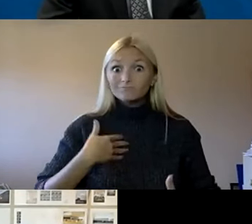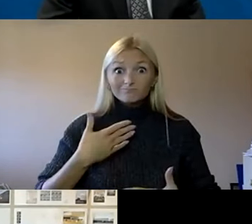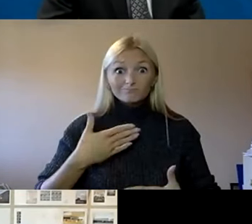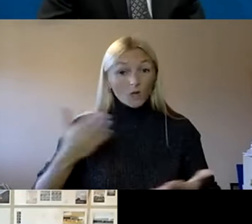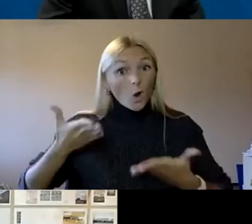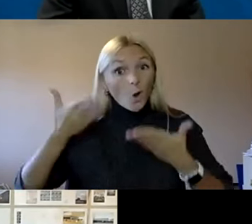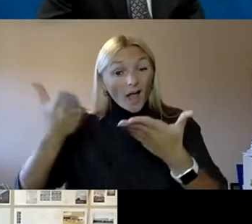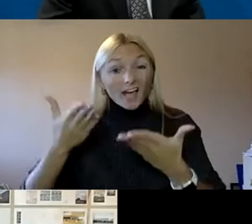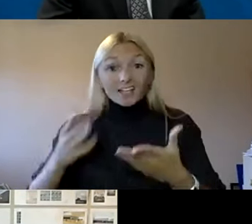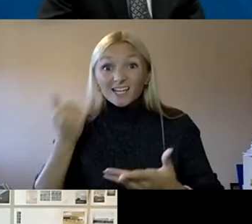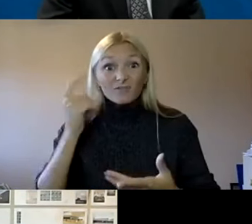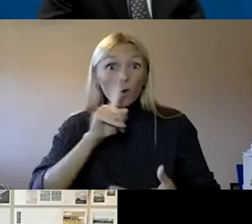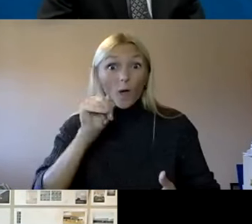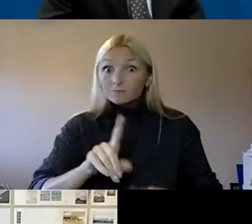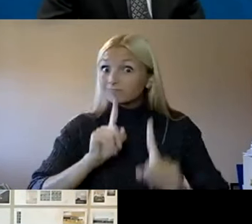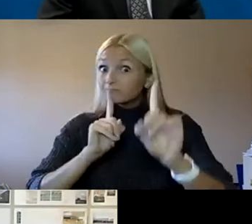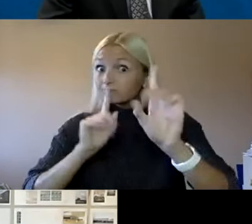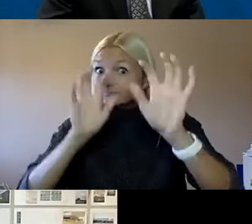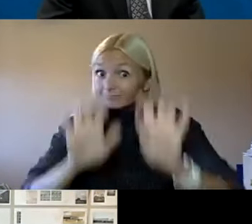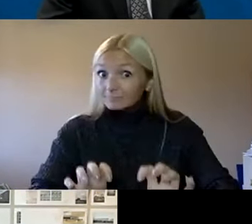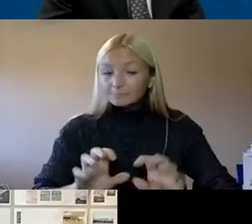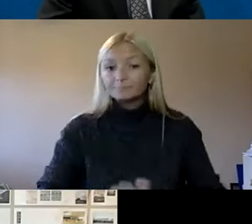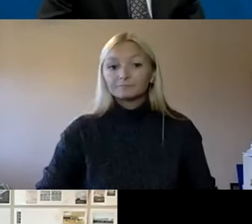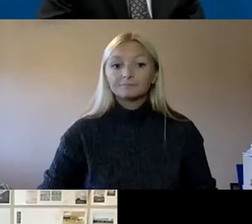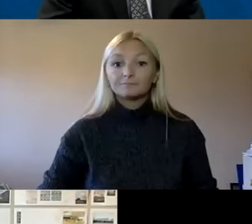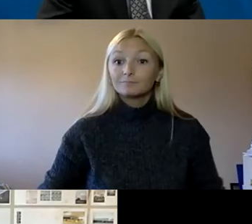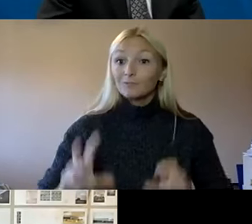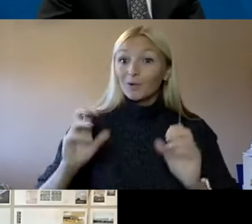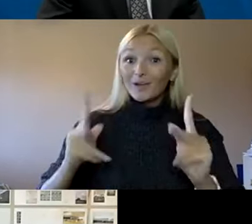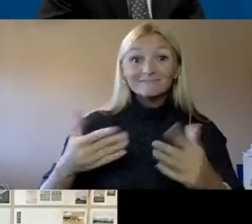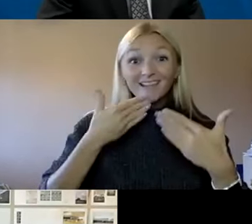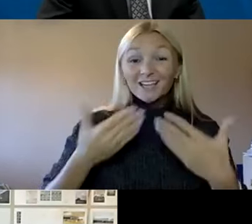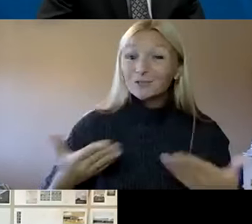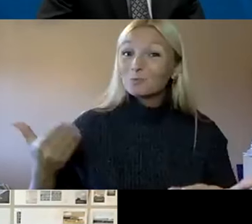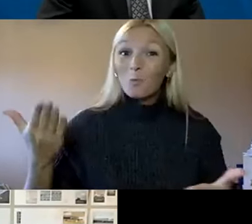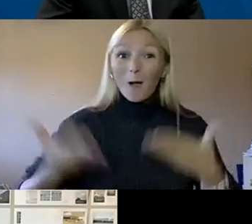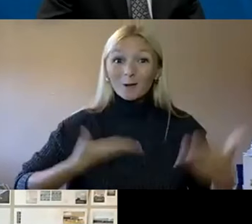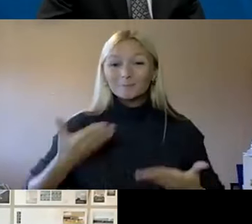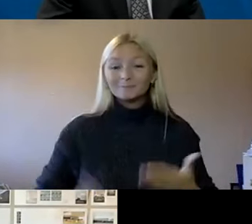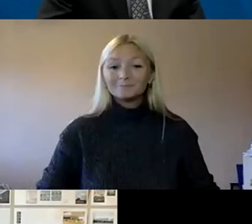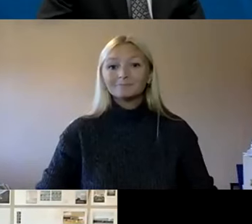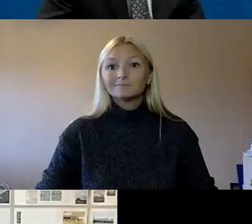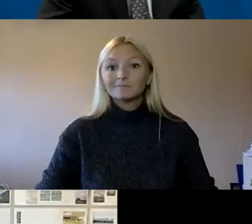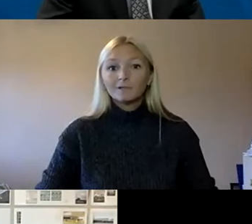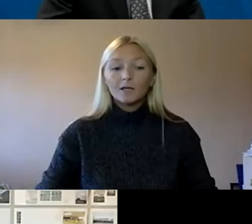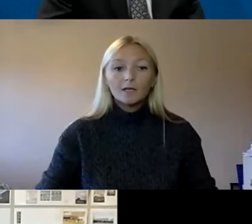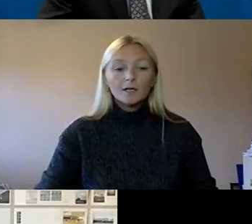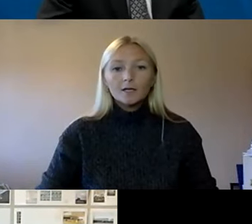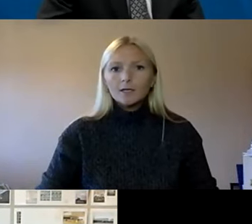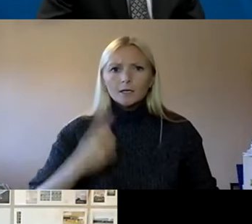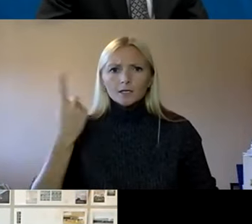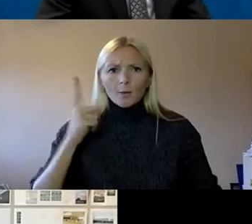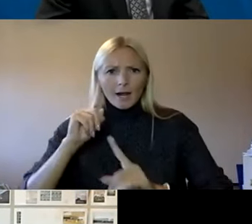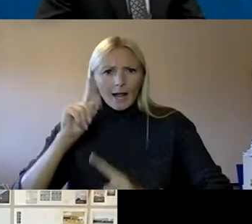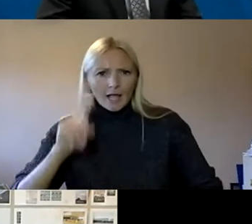we will respond to them. Prakash, welcome to our session. Ronnie? Yeah, someone asked for the survey